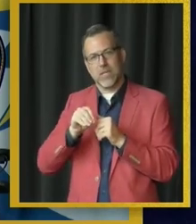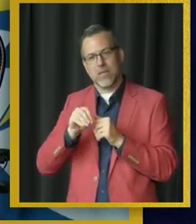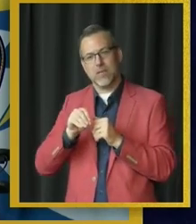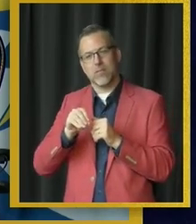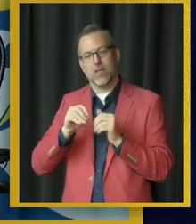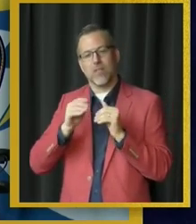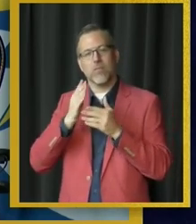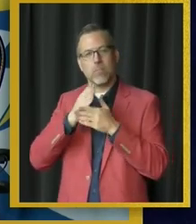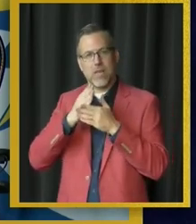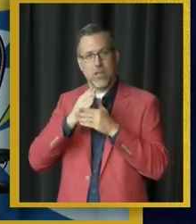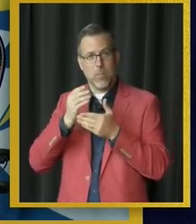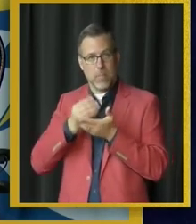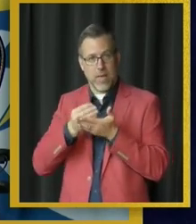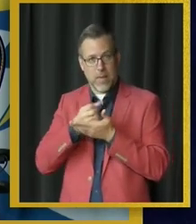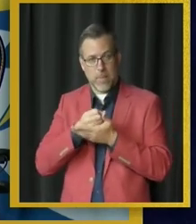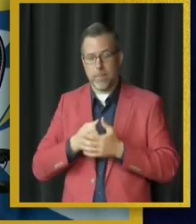income.